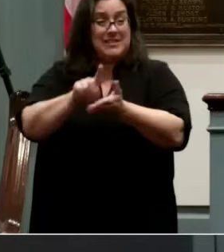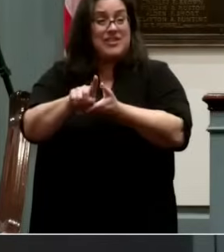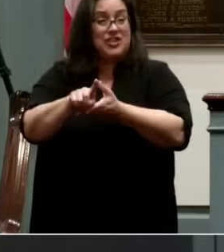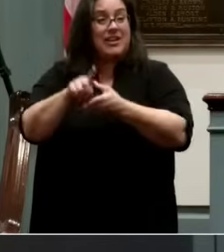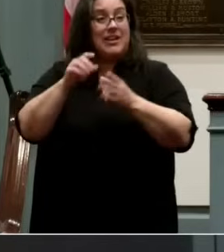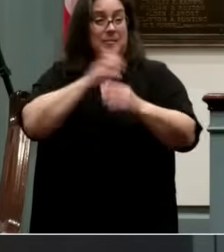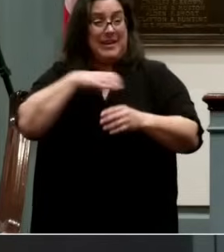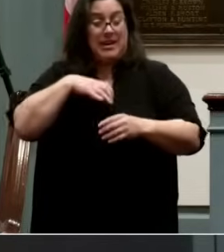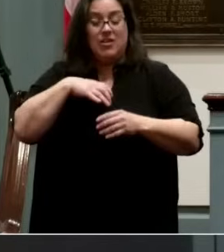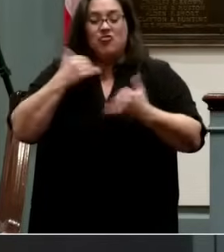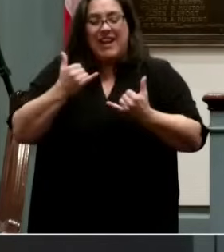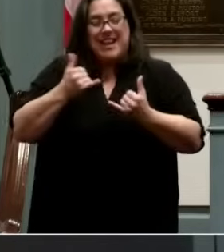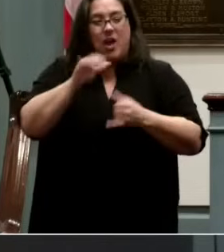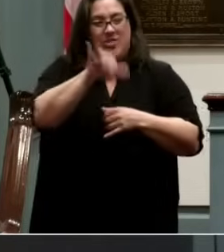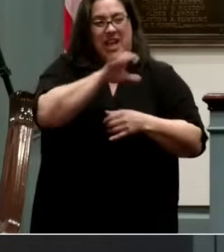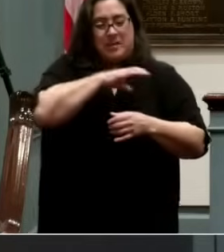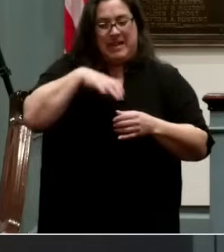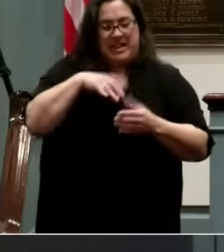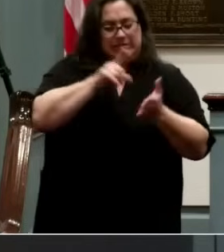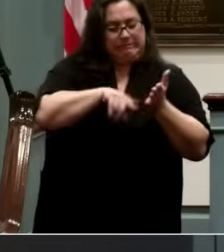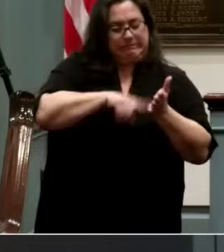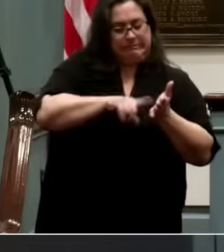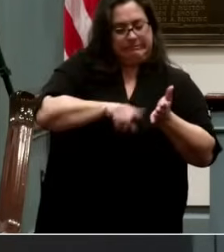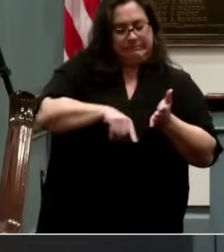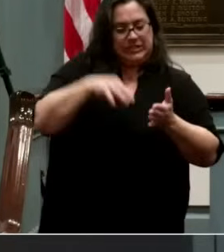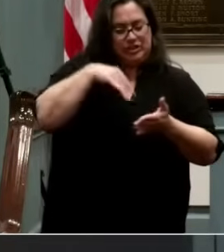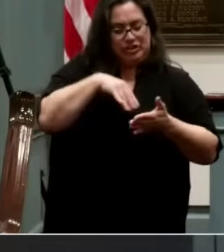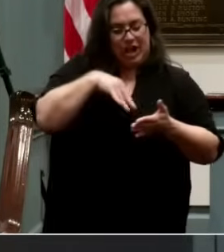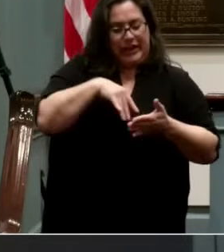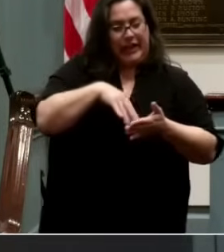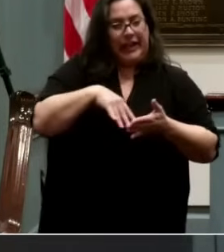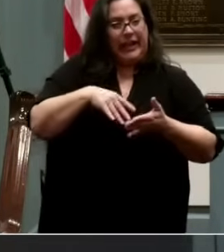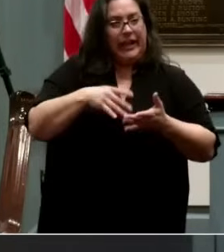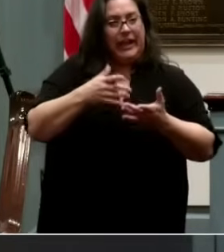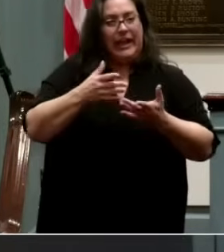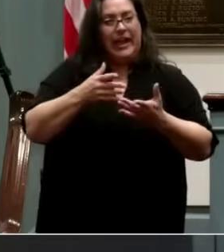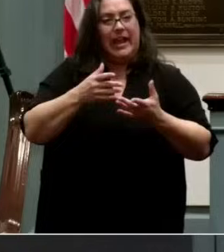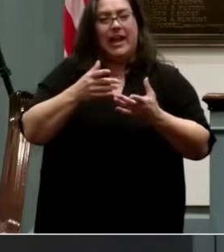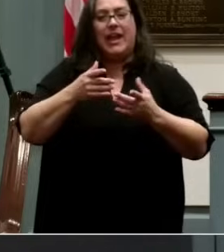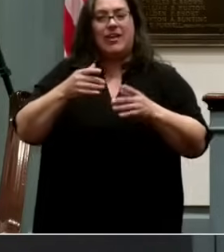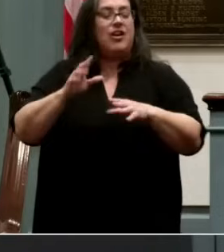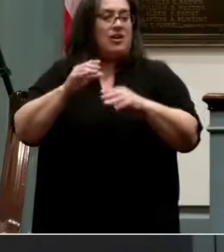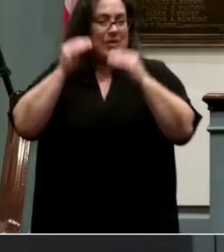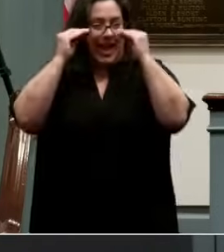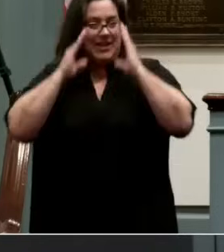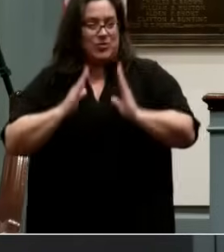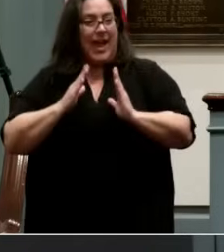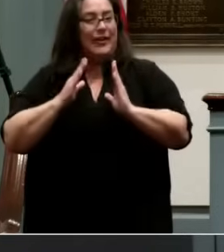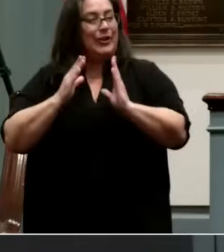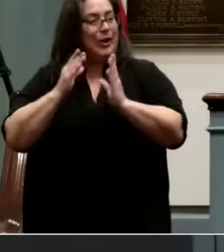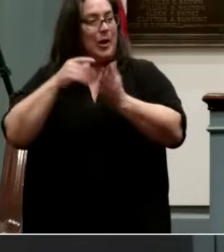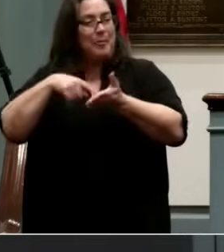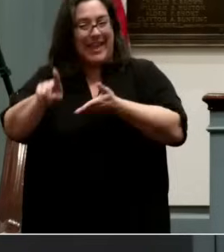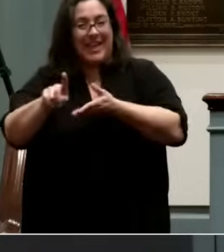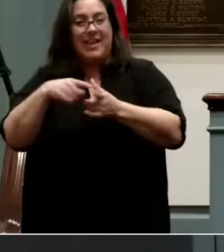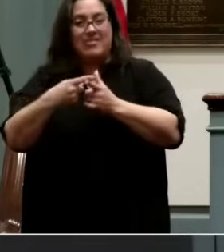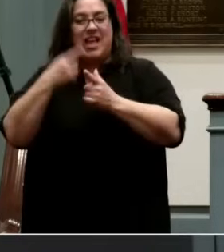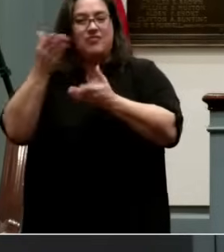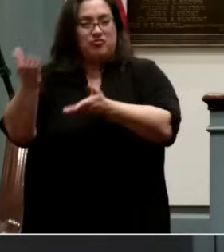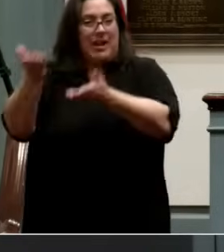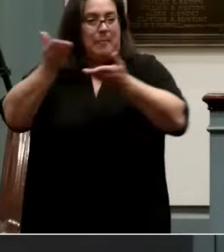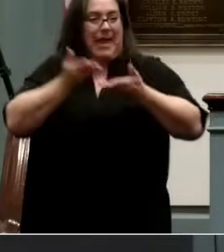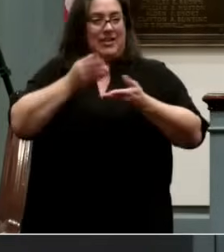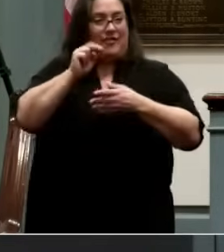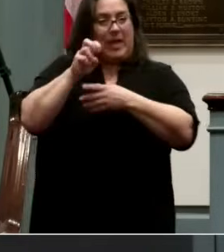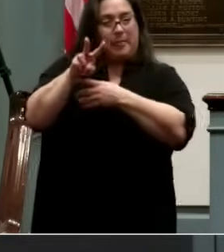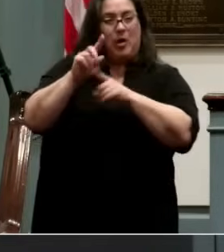is now studying the issue of educator pay and will present their recommendations in November, but we need to act before